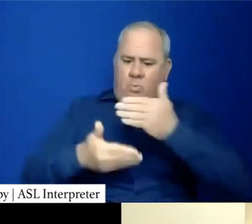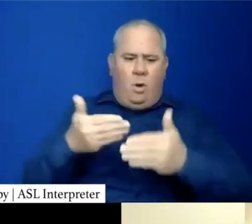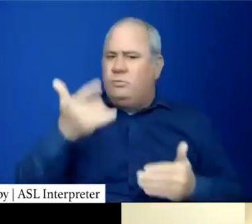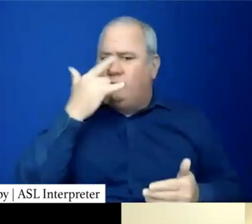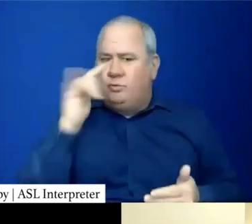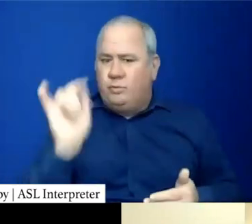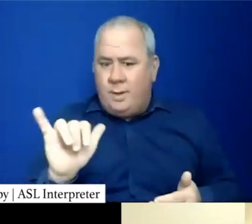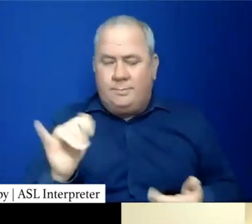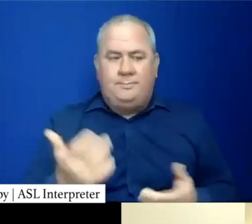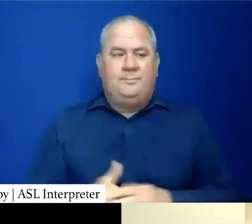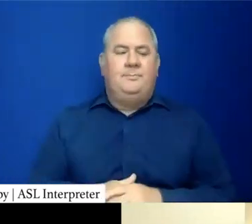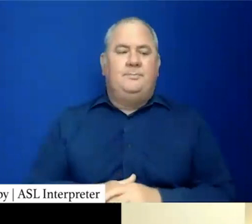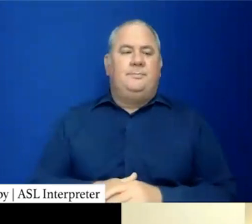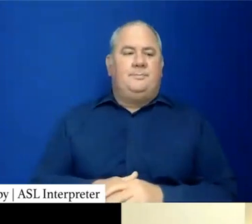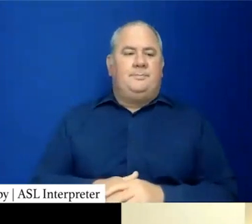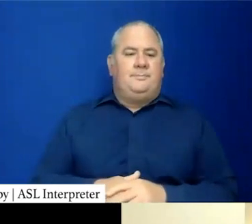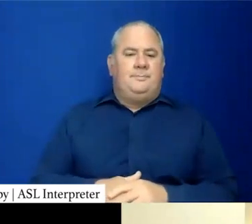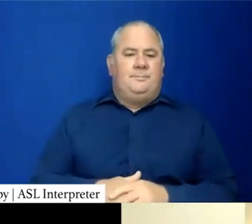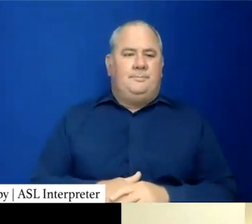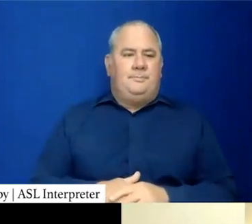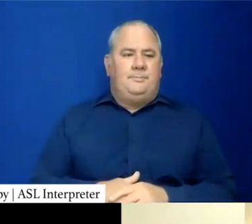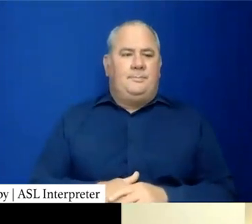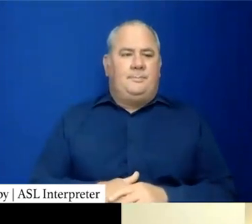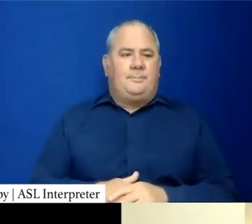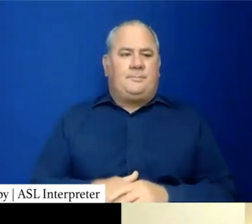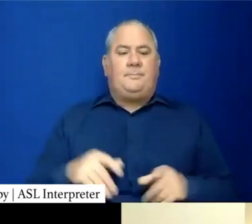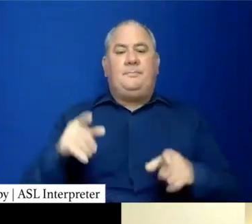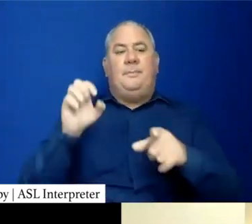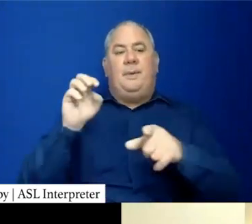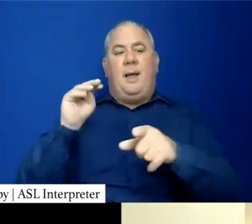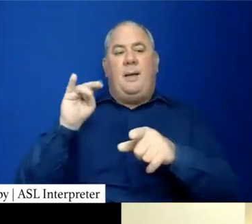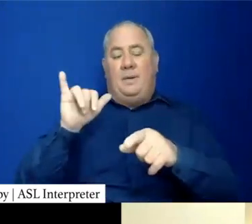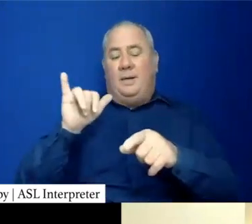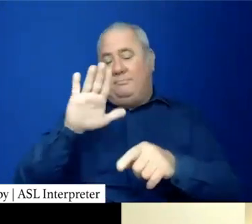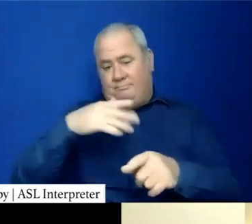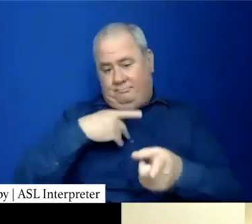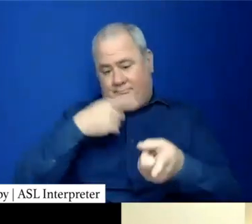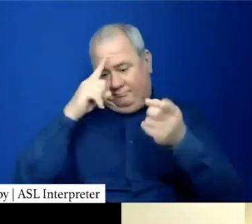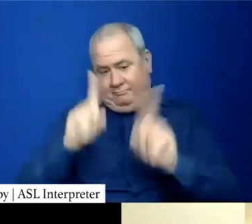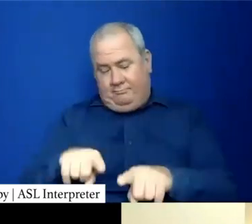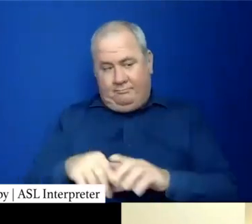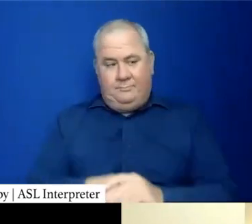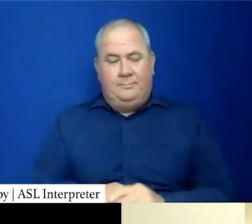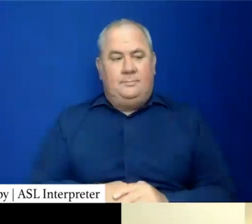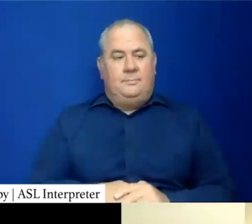that a major issue, and I know when we've done studies and we ask